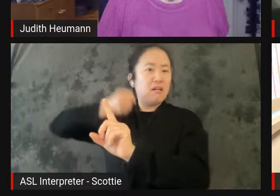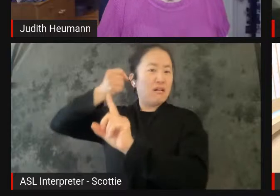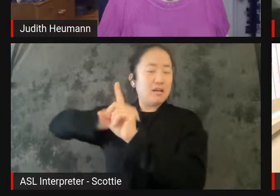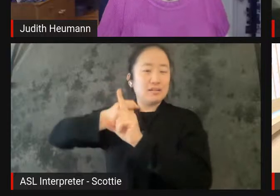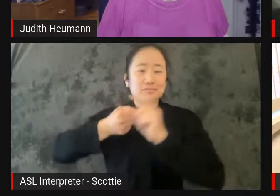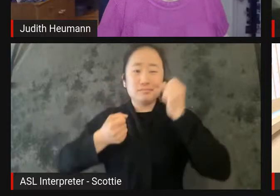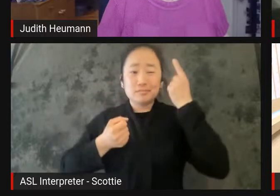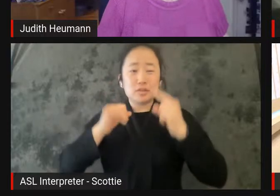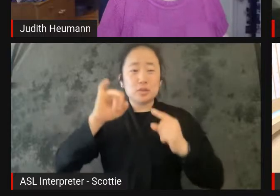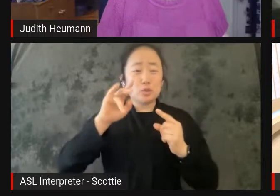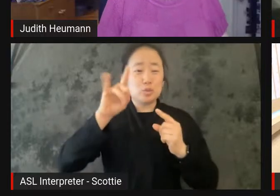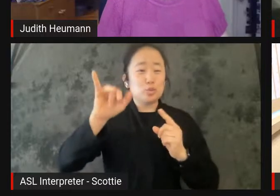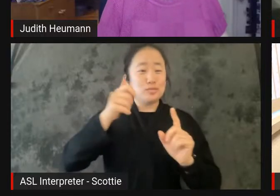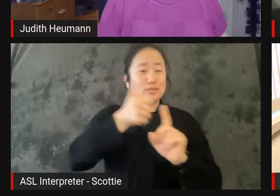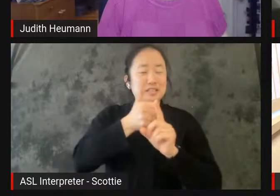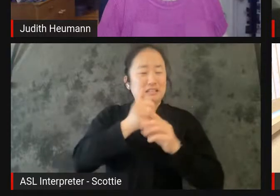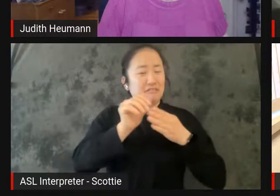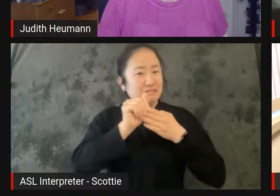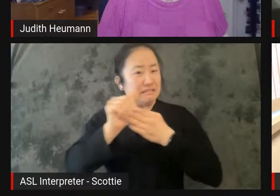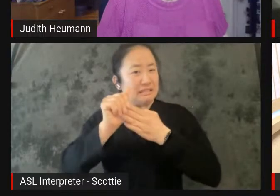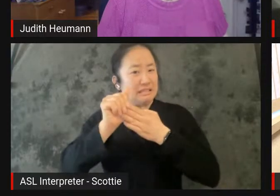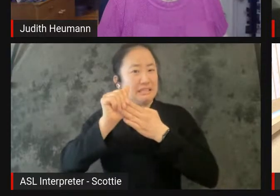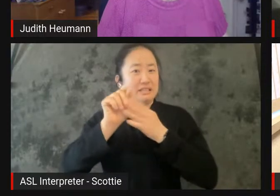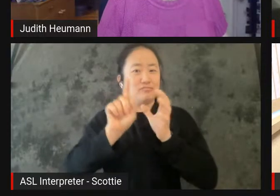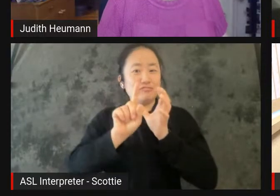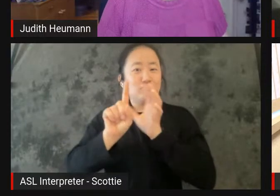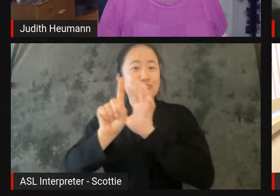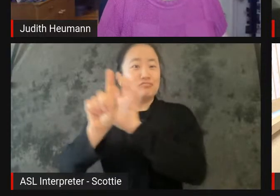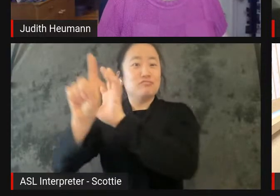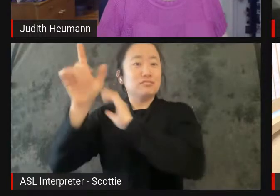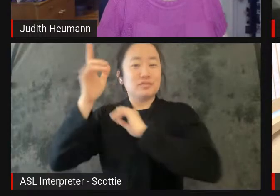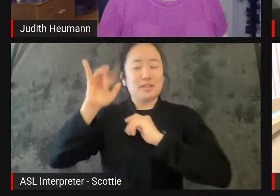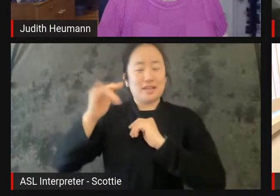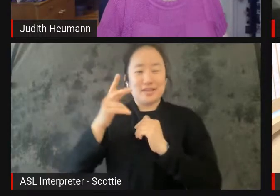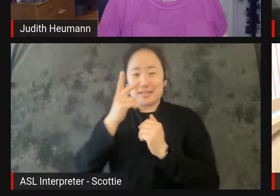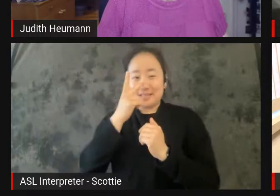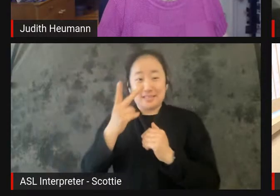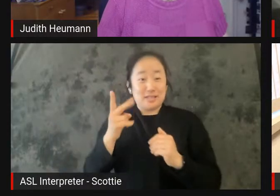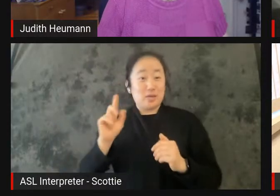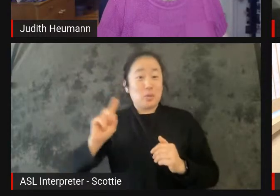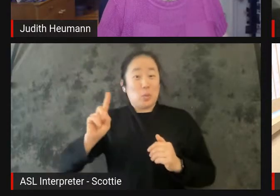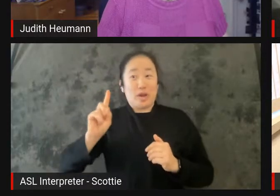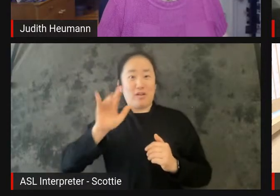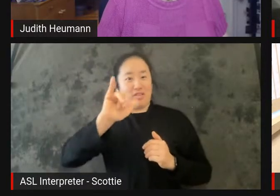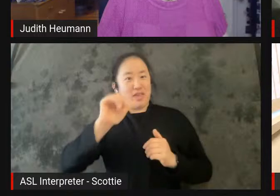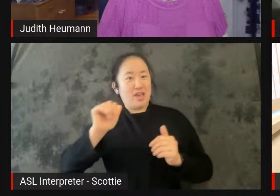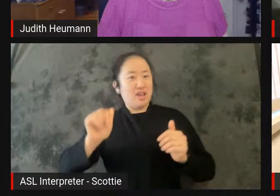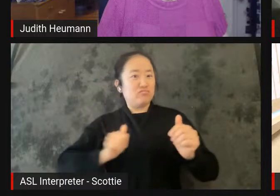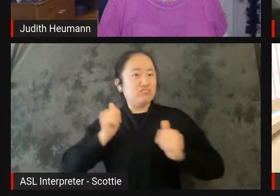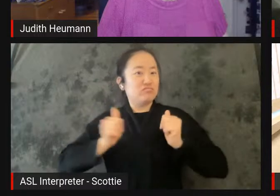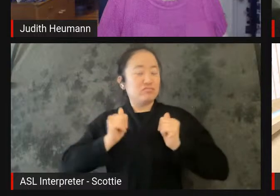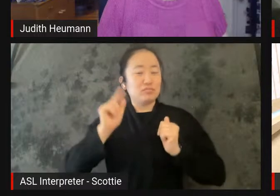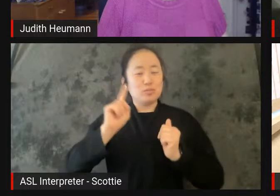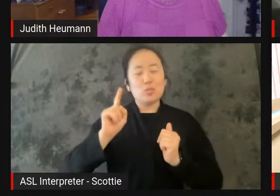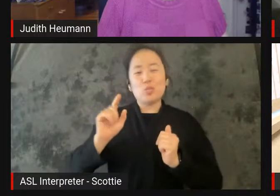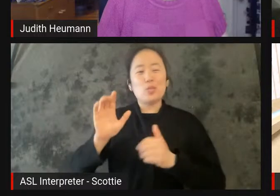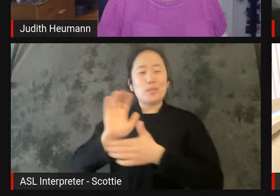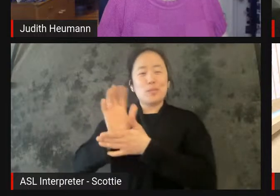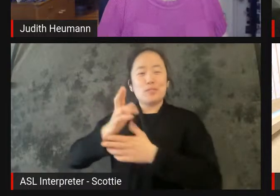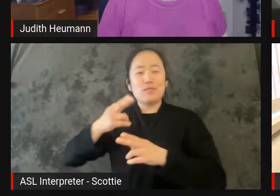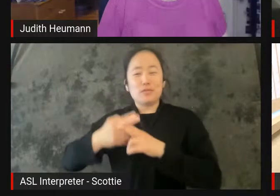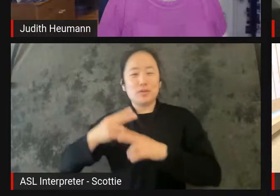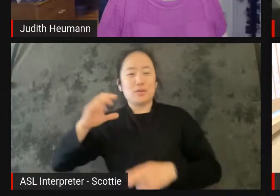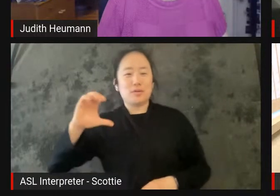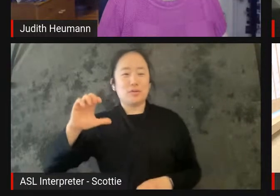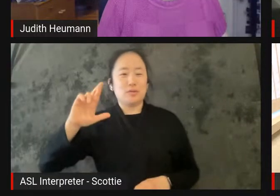in 1977, you can read about her book, you can see it in the great film Crip Camp, and I encourage you to see that.